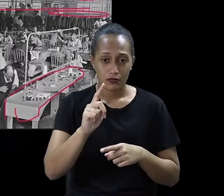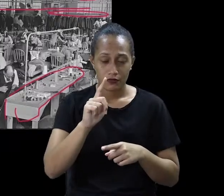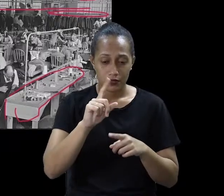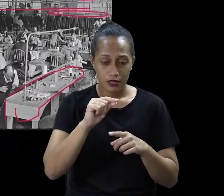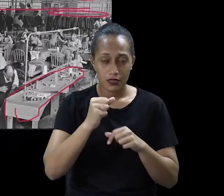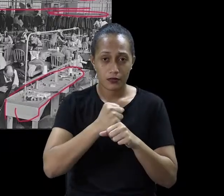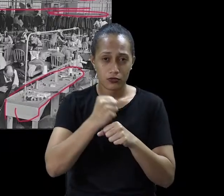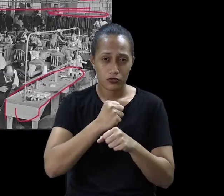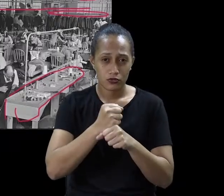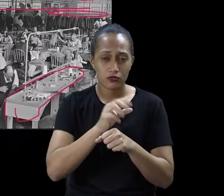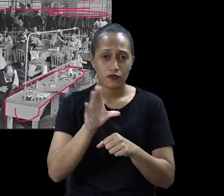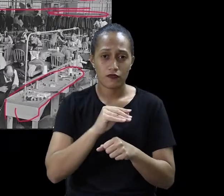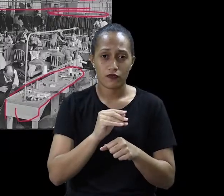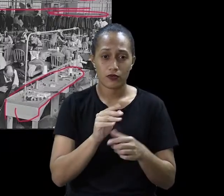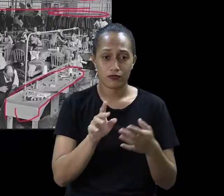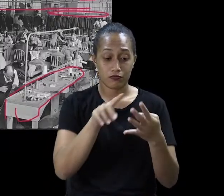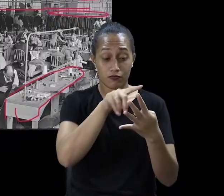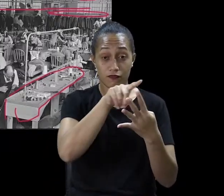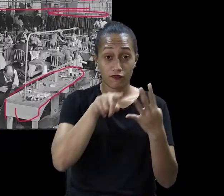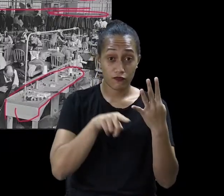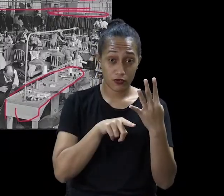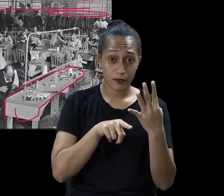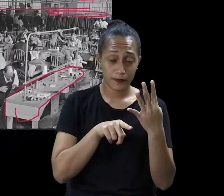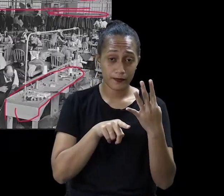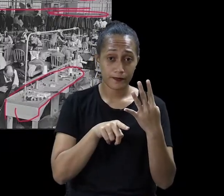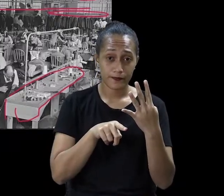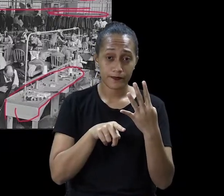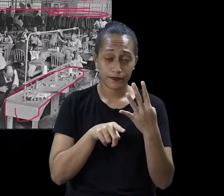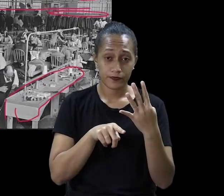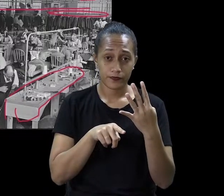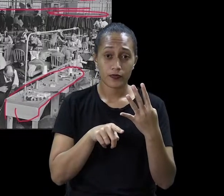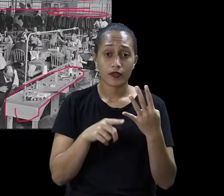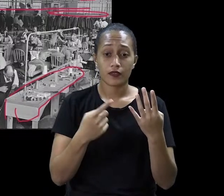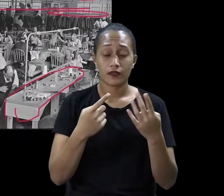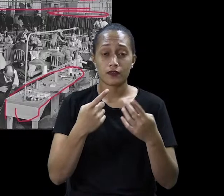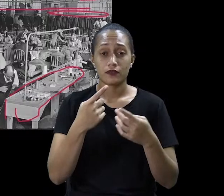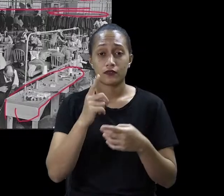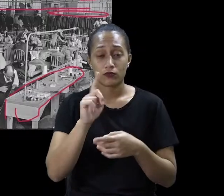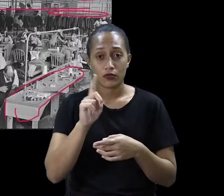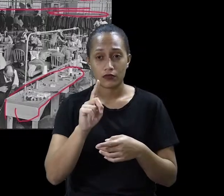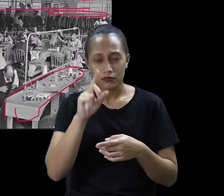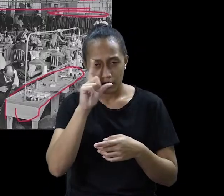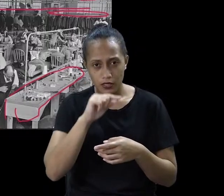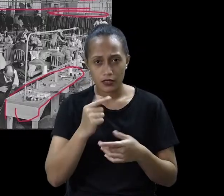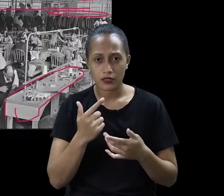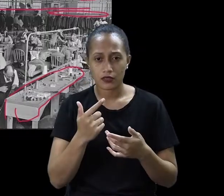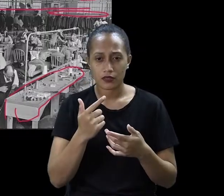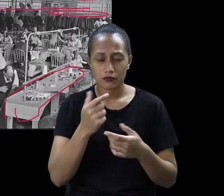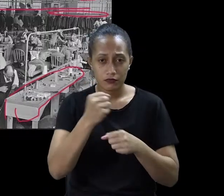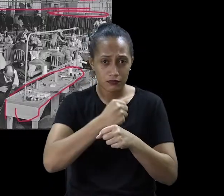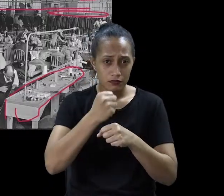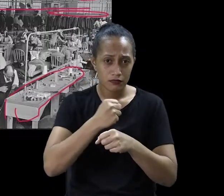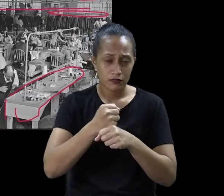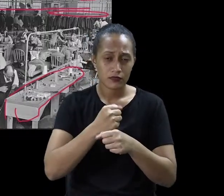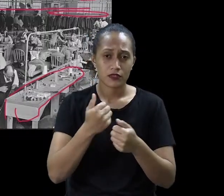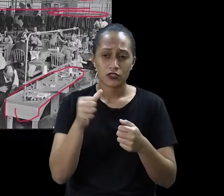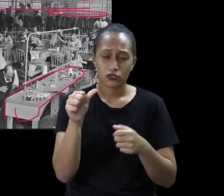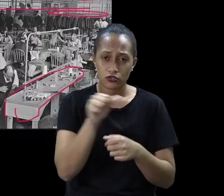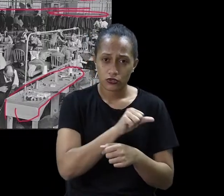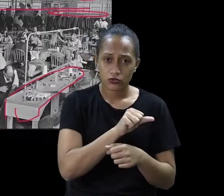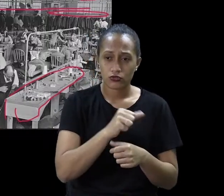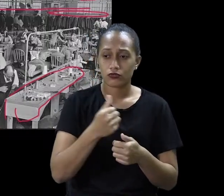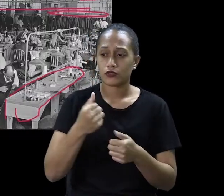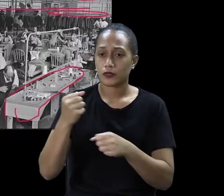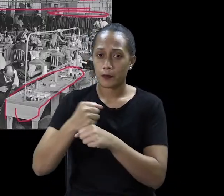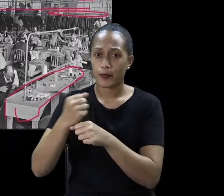able to enjoy our lives. But at the same time, you also need capital. If we did only consumption goods, at some point, we wouldn't have all the things